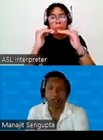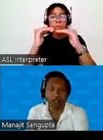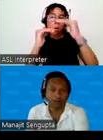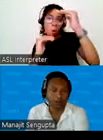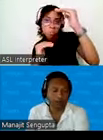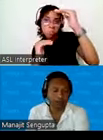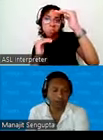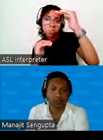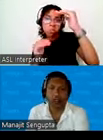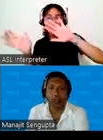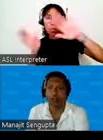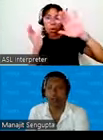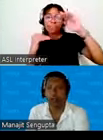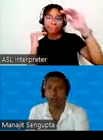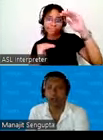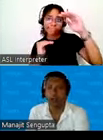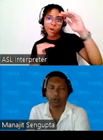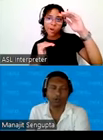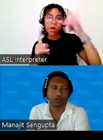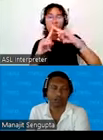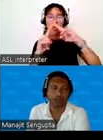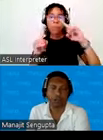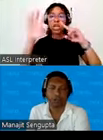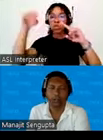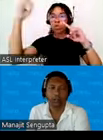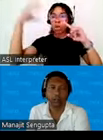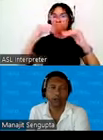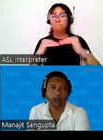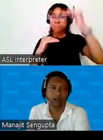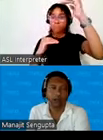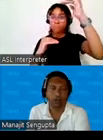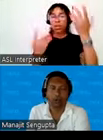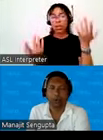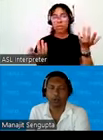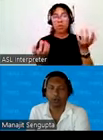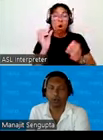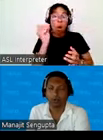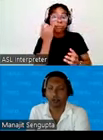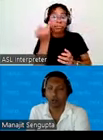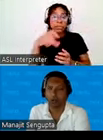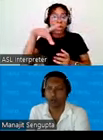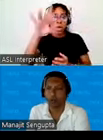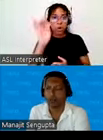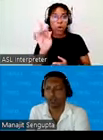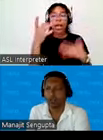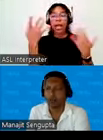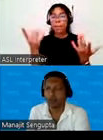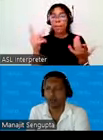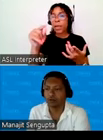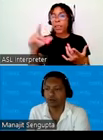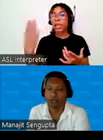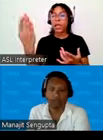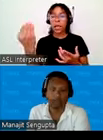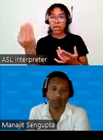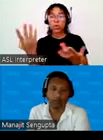the other hand, if we considered, say, a year like 2014, we would have an overly optimistic year. So in this case, we